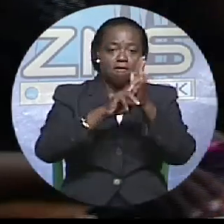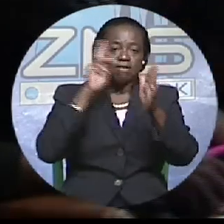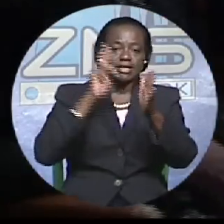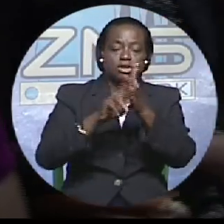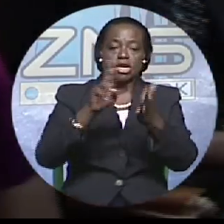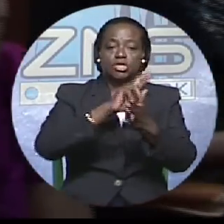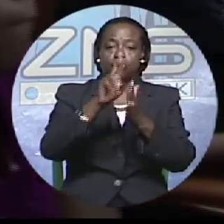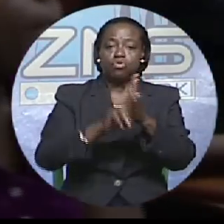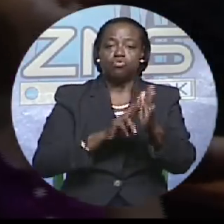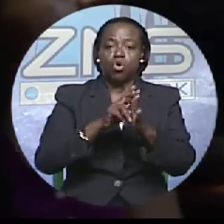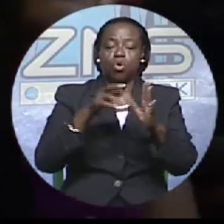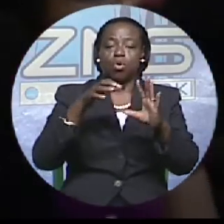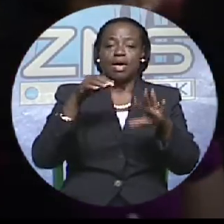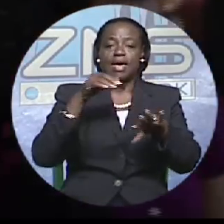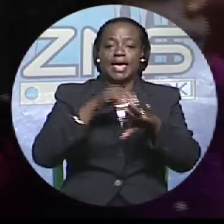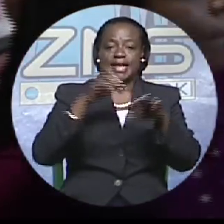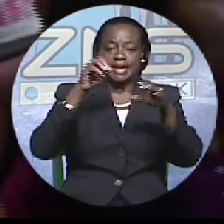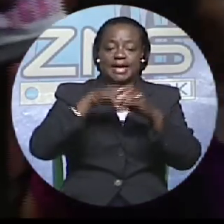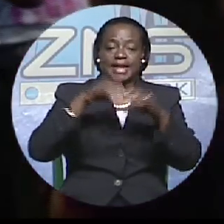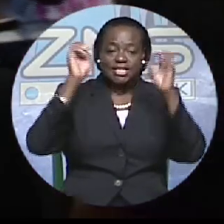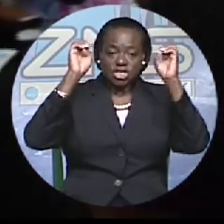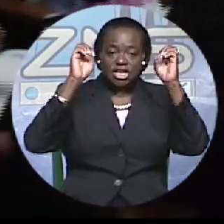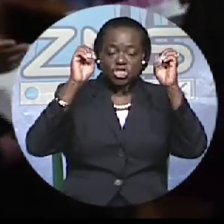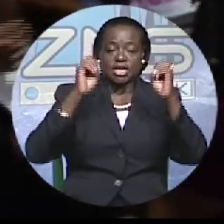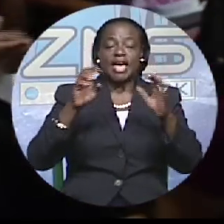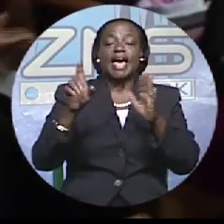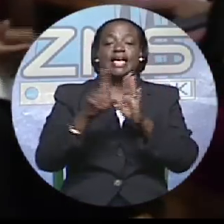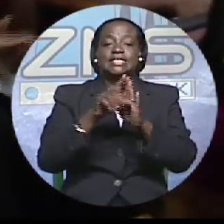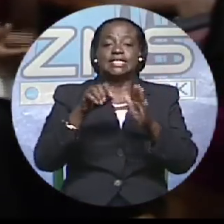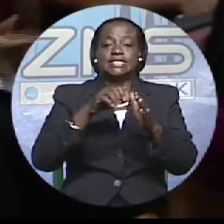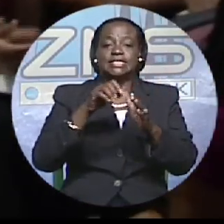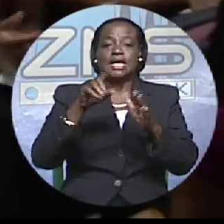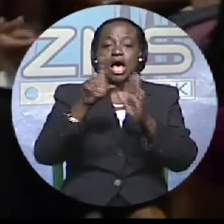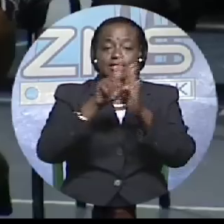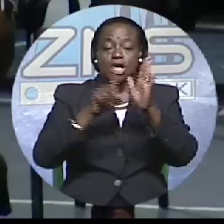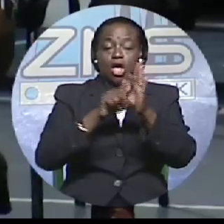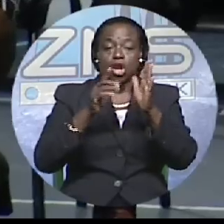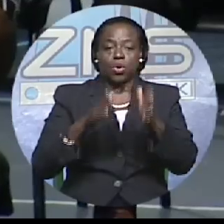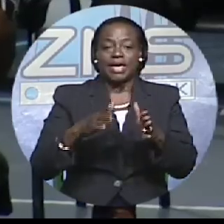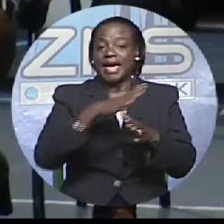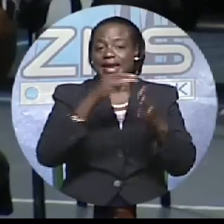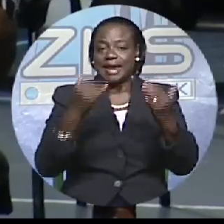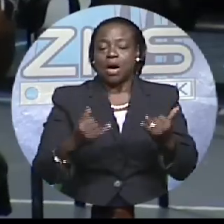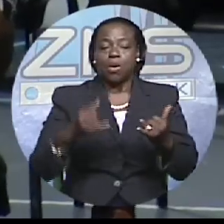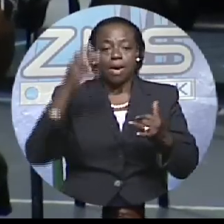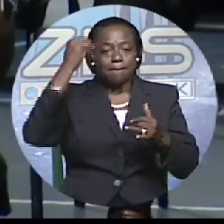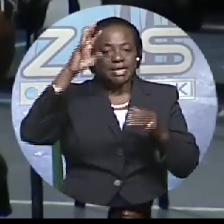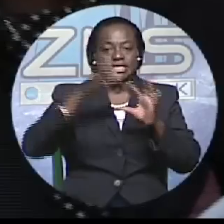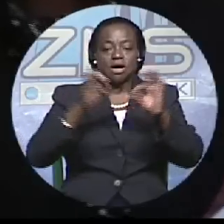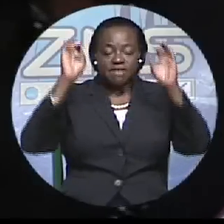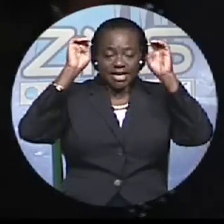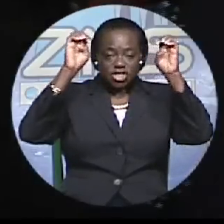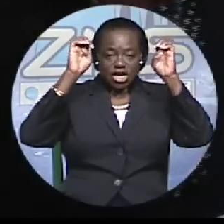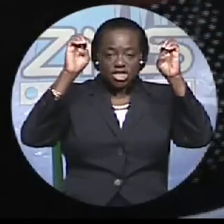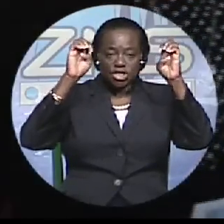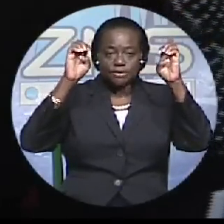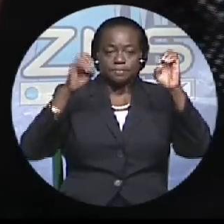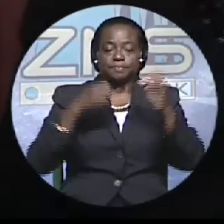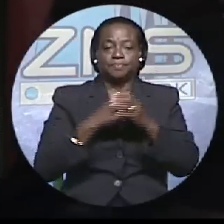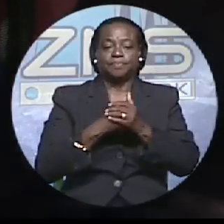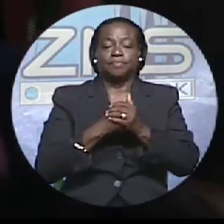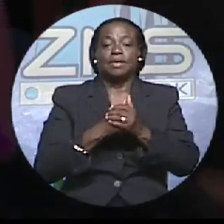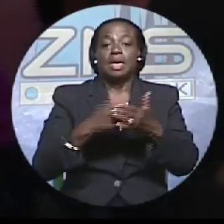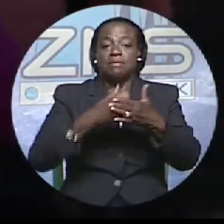a professor of law at COB, as chairman of the College Council, and now as Minister of Education. Before all of that,